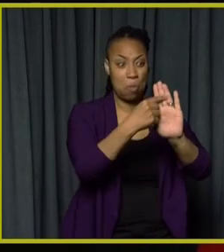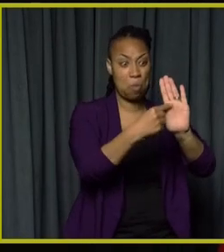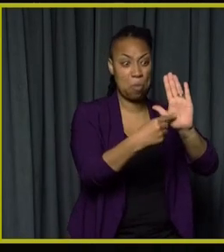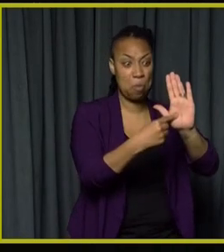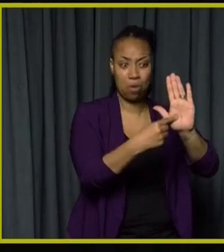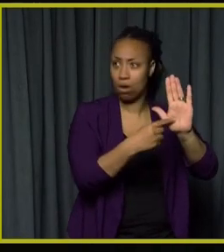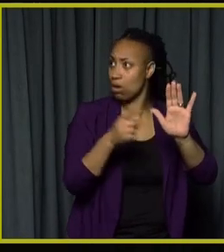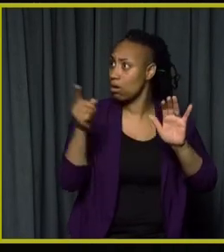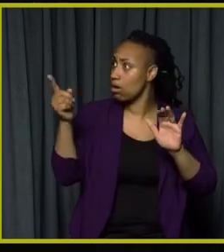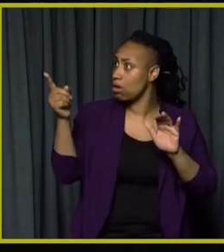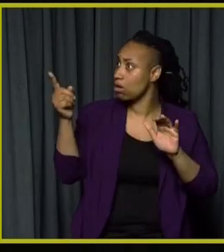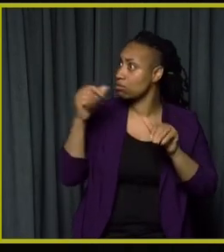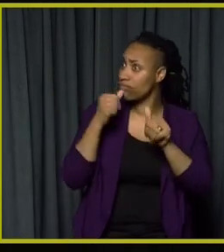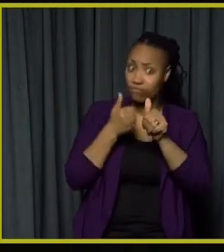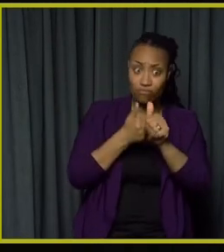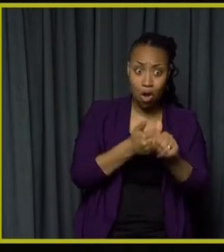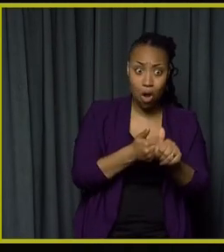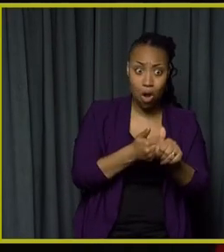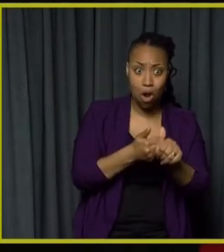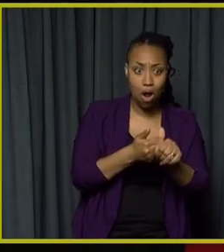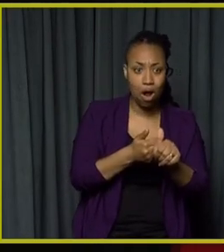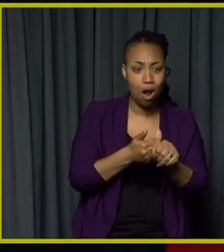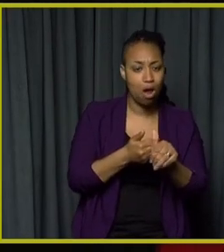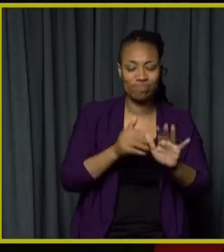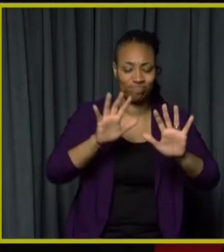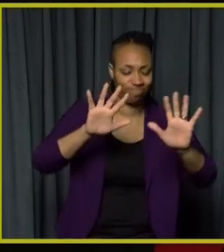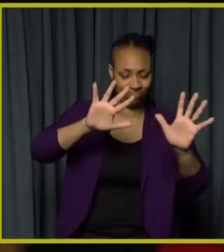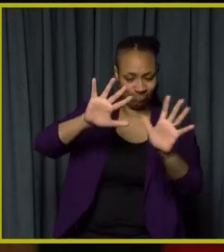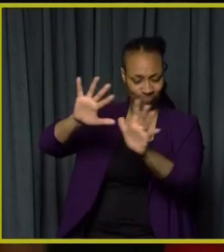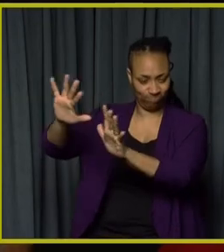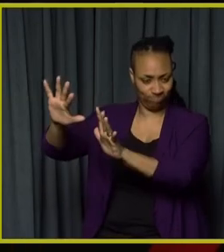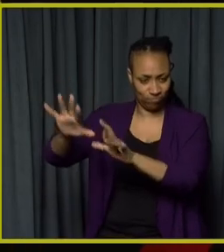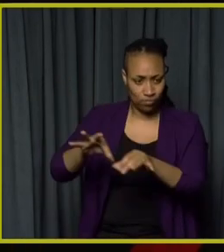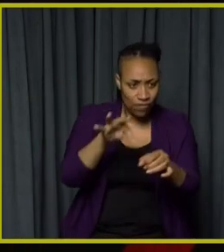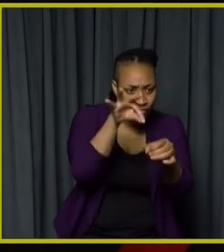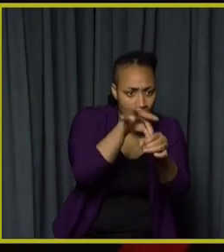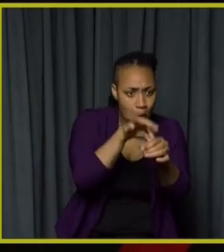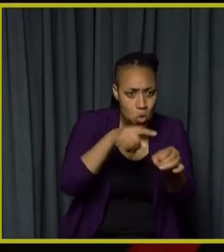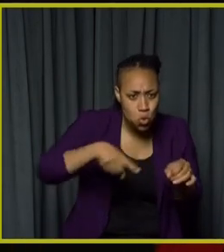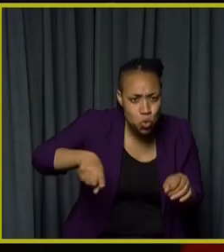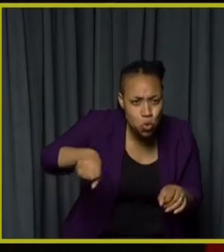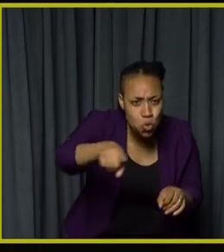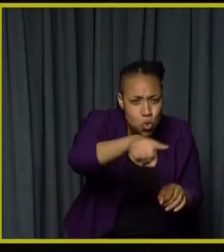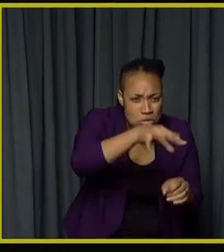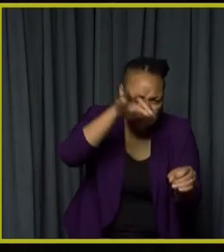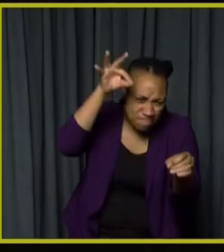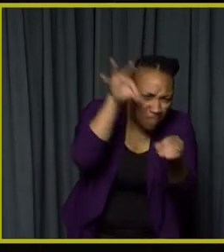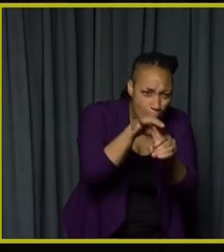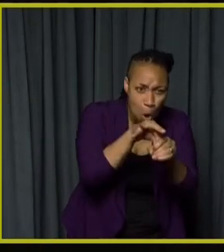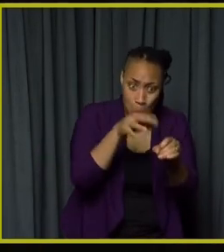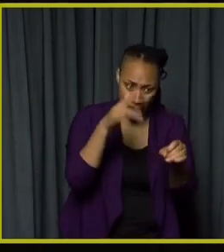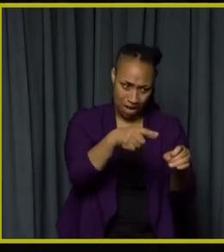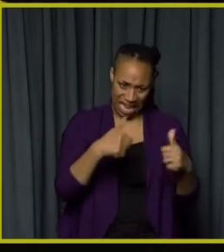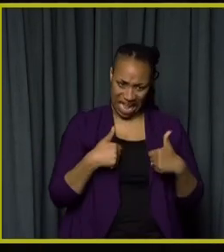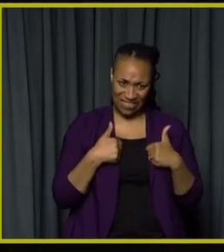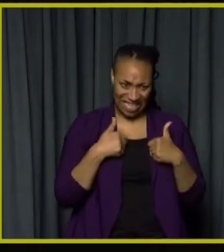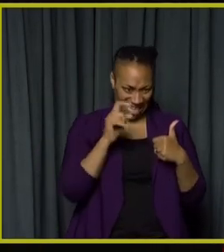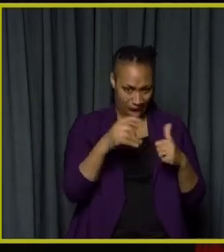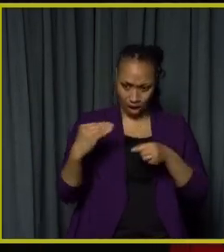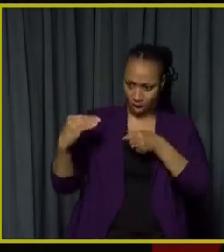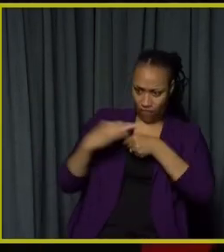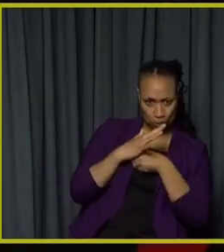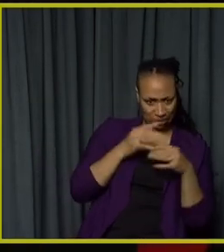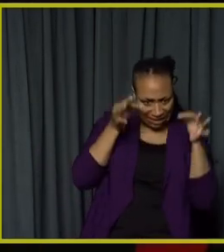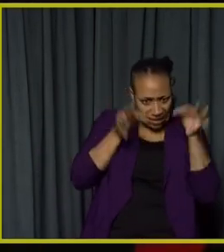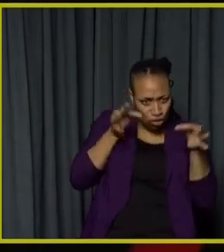this year like our lives depend on it, because they do. And I can hear Queen Mother Fannie Lou Hamer saying, because we're sick and tired